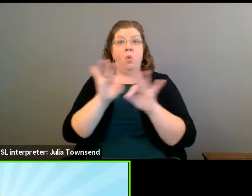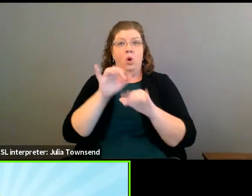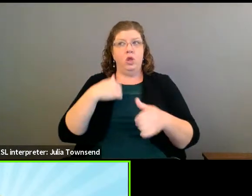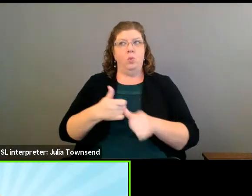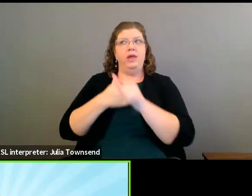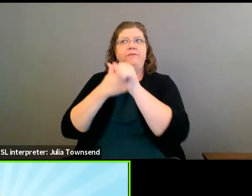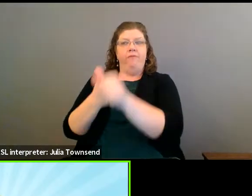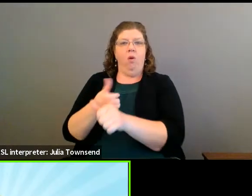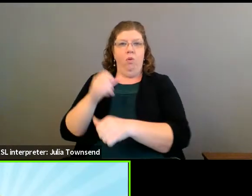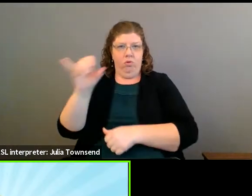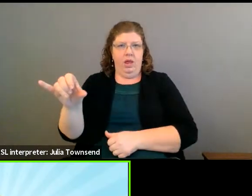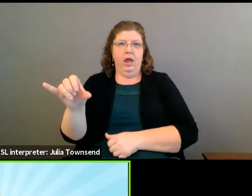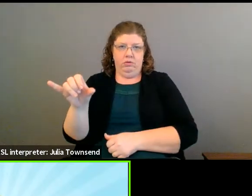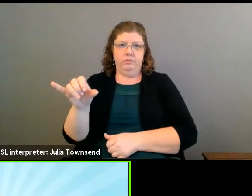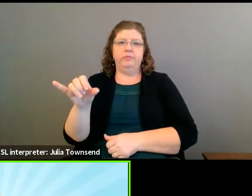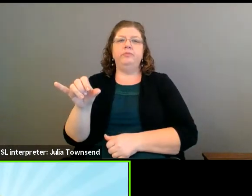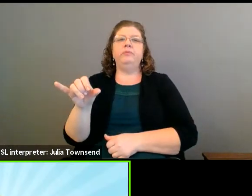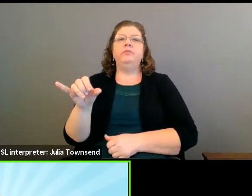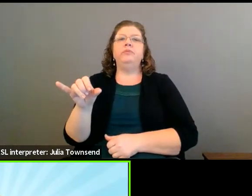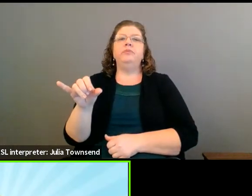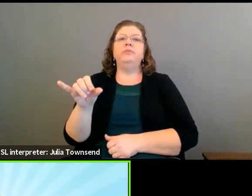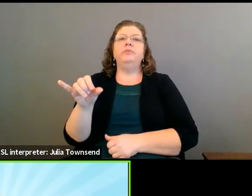that